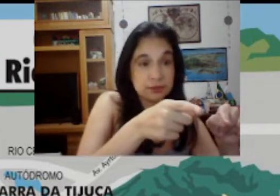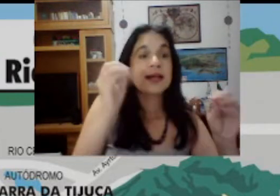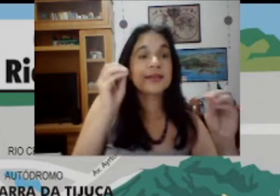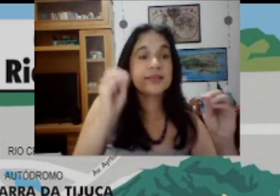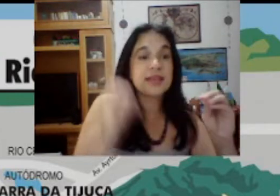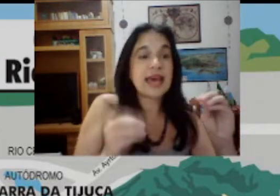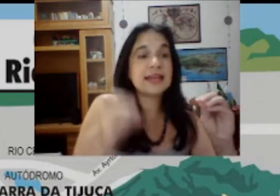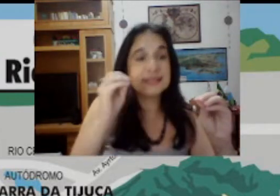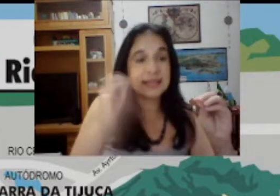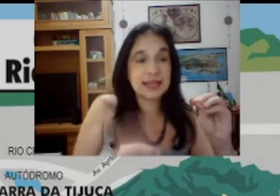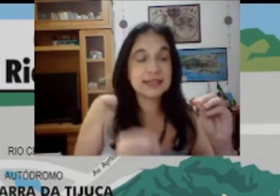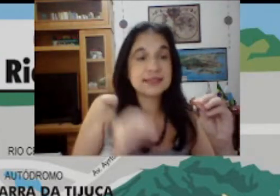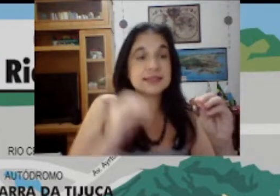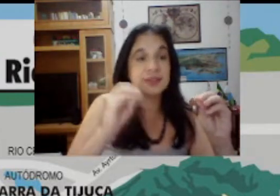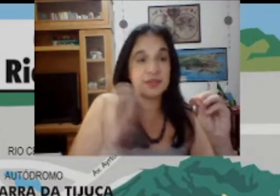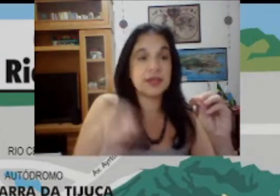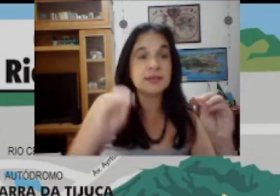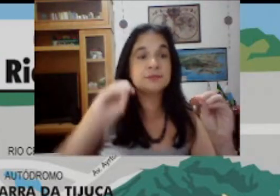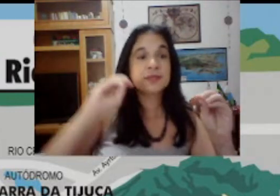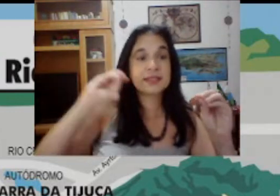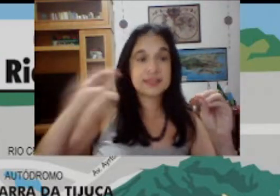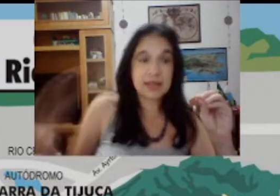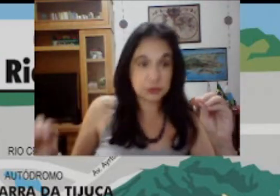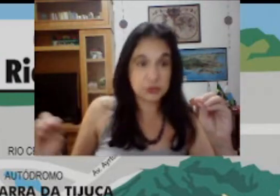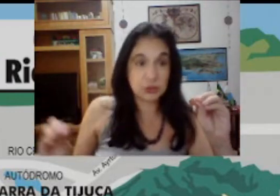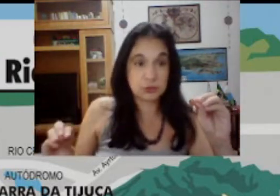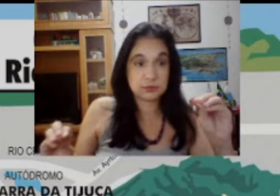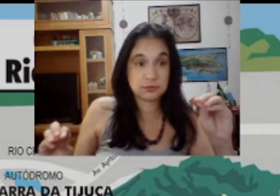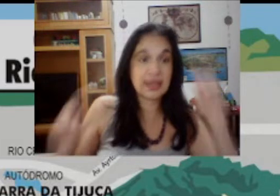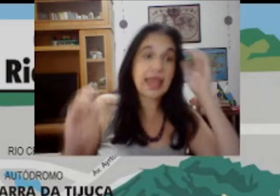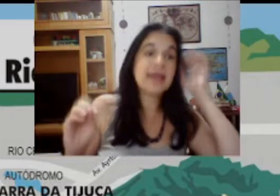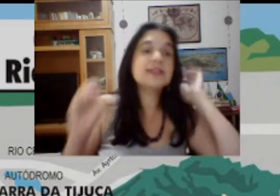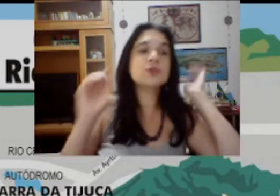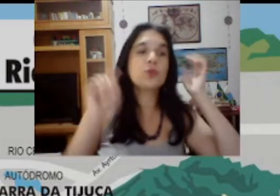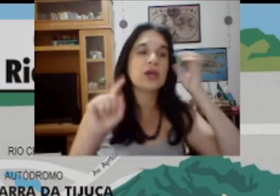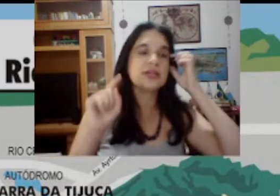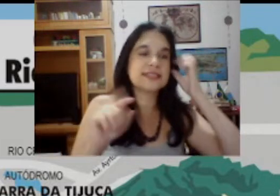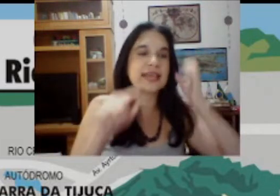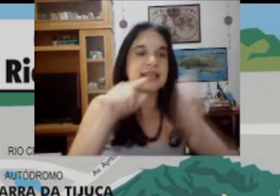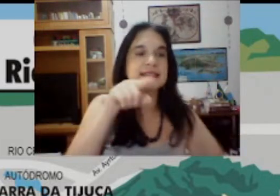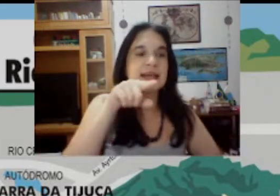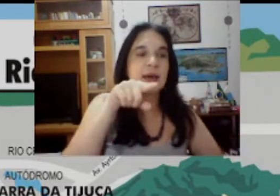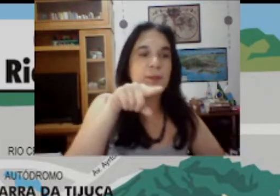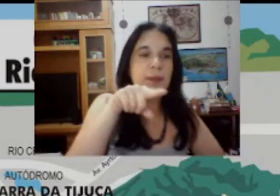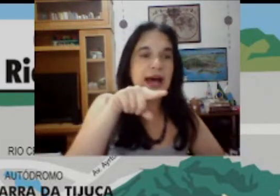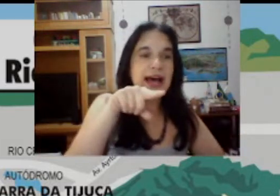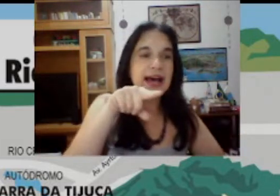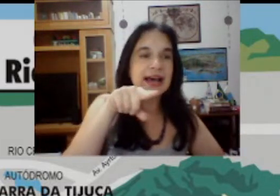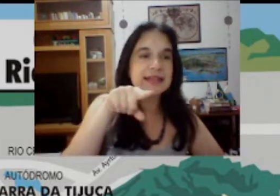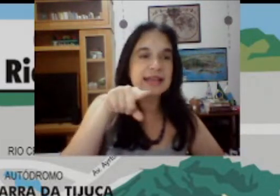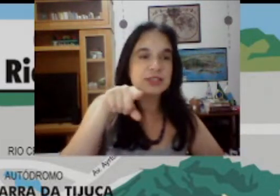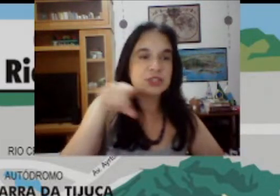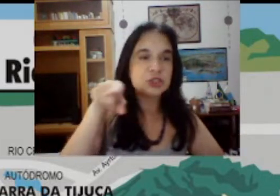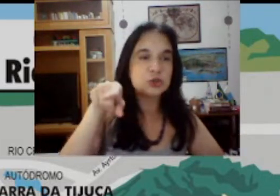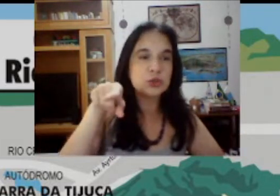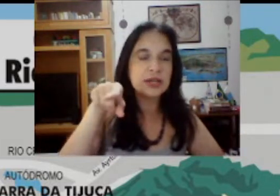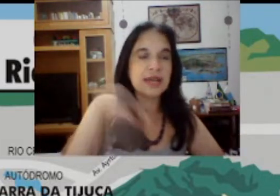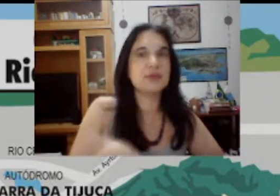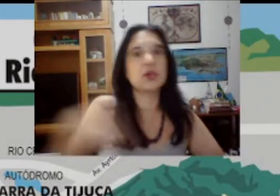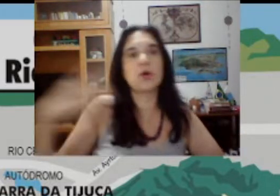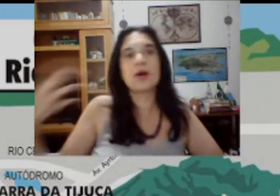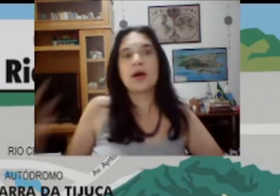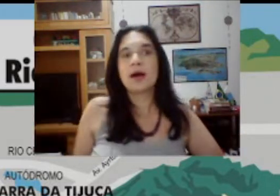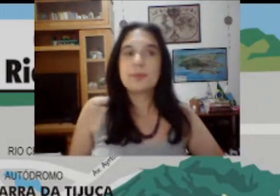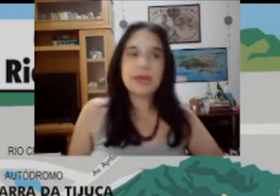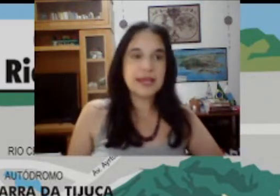well, that is the south zone. And where it says Barra da Tijuca,